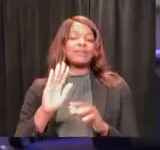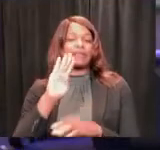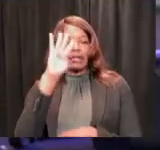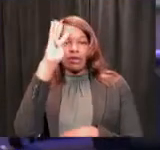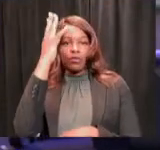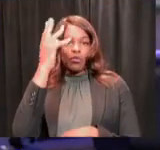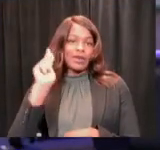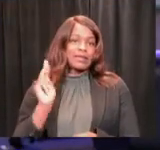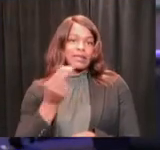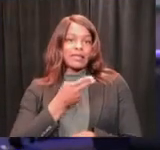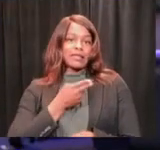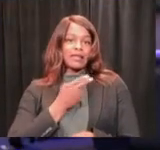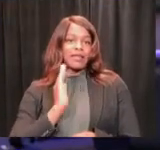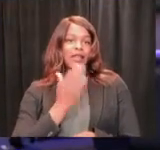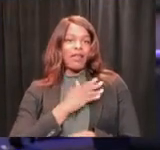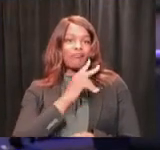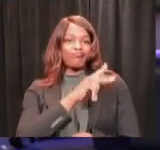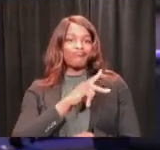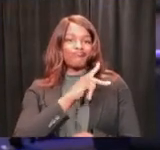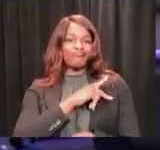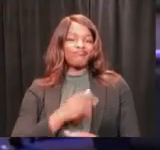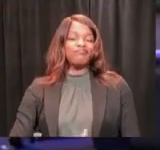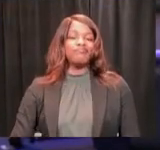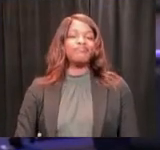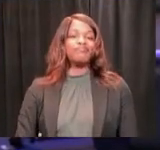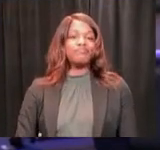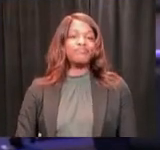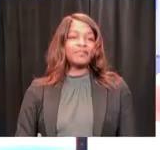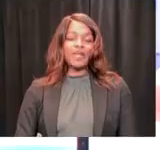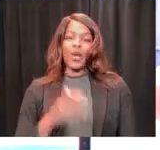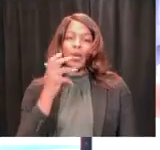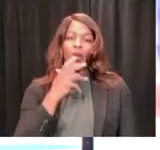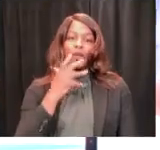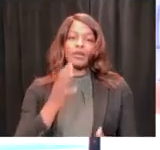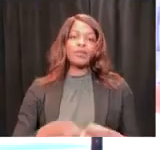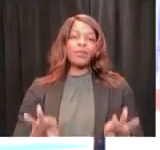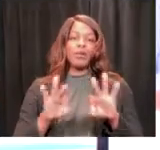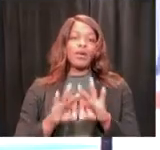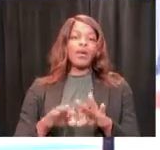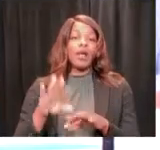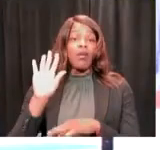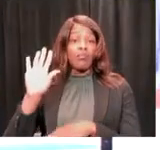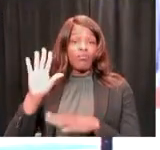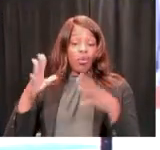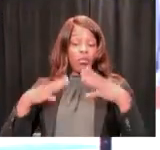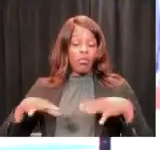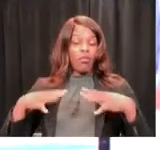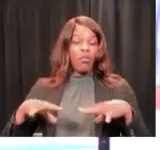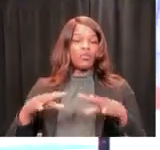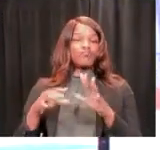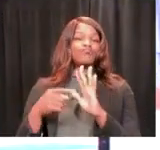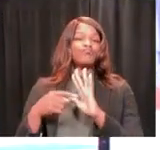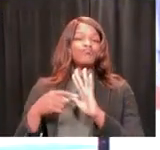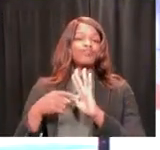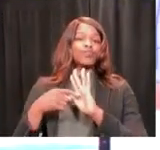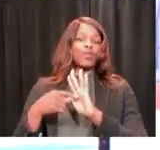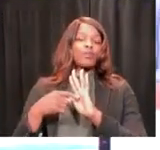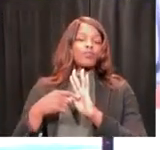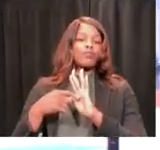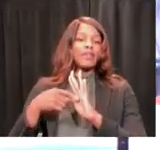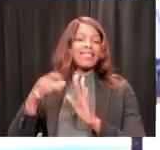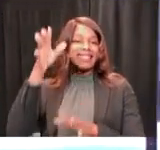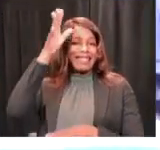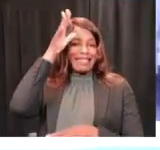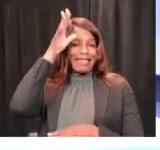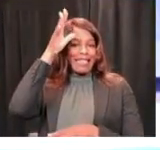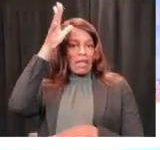fathers that is incredibly important to us, right? These clothes represent a father, a man in the house, right? And that